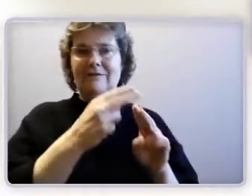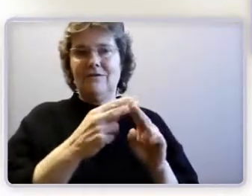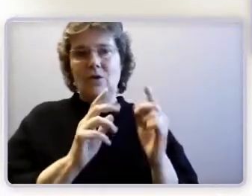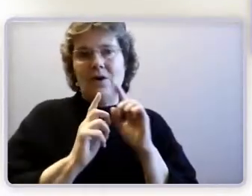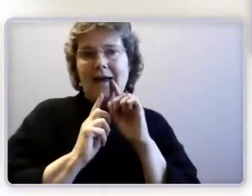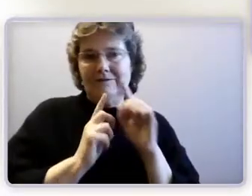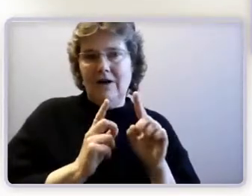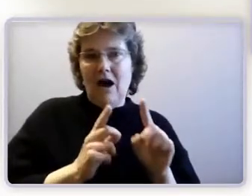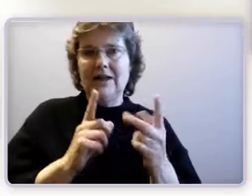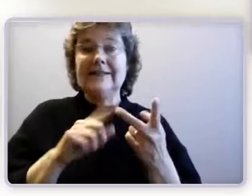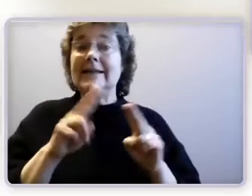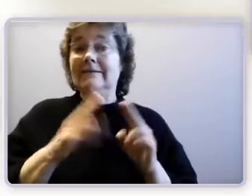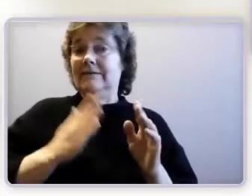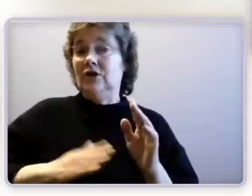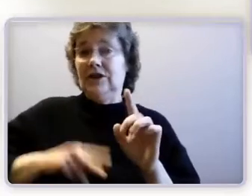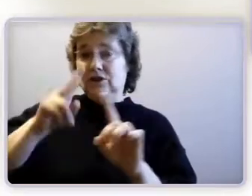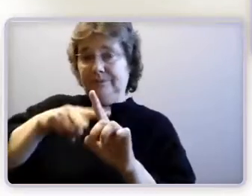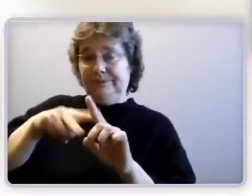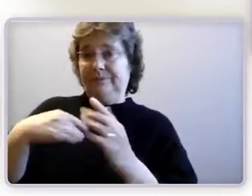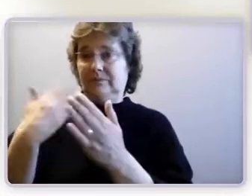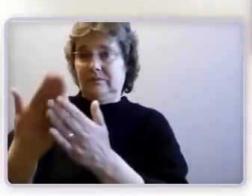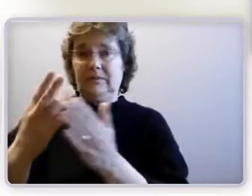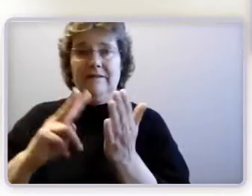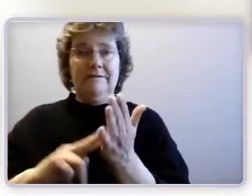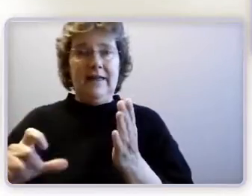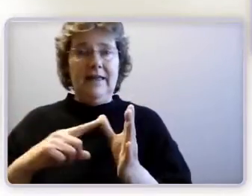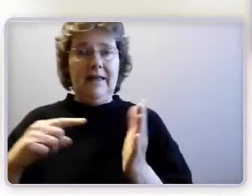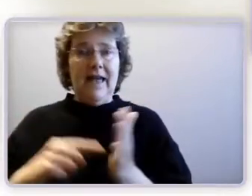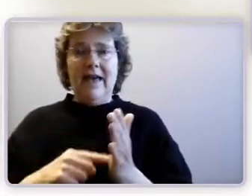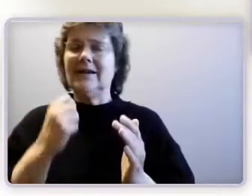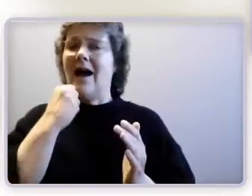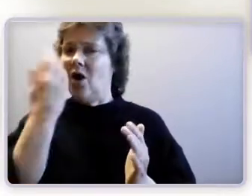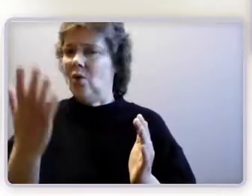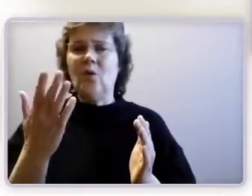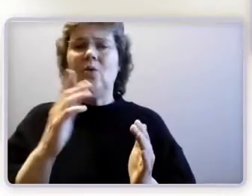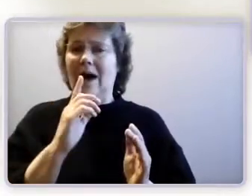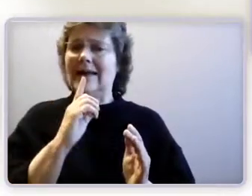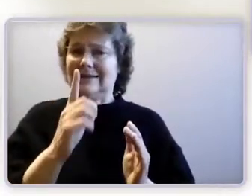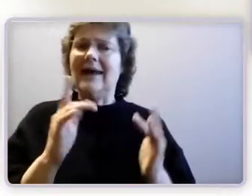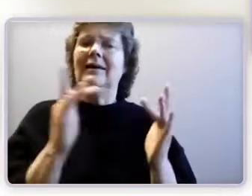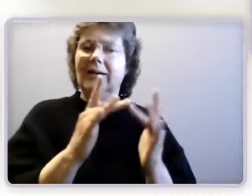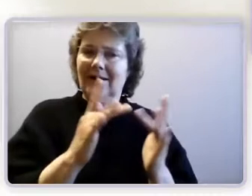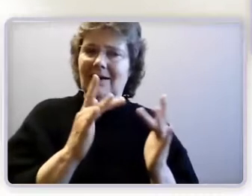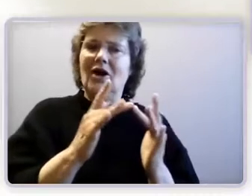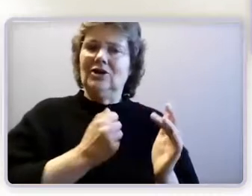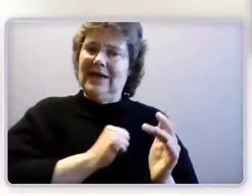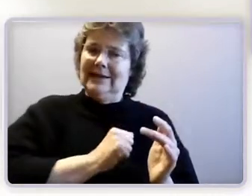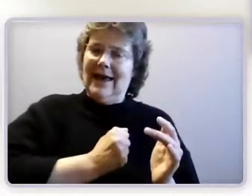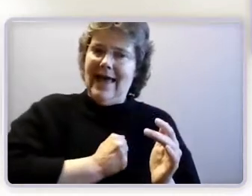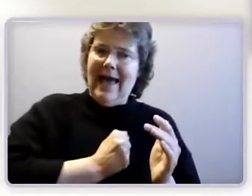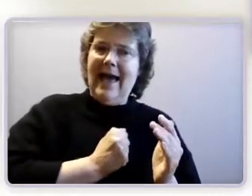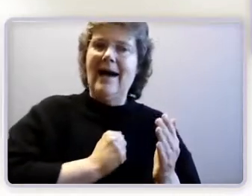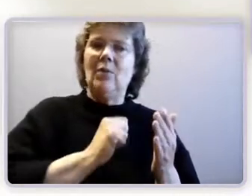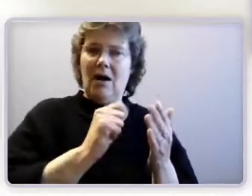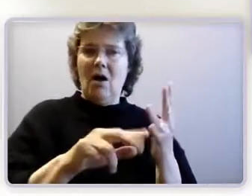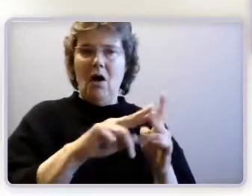to VCAT, I'd always recommend that you contact our office, our office's advice service, to talk about